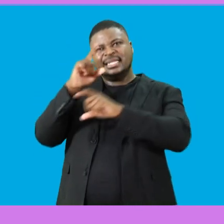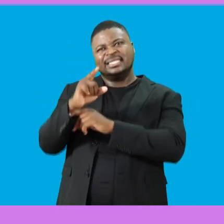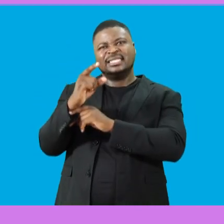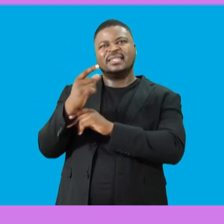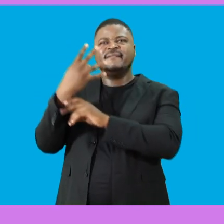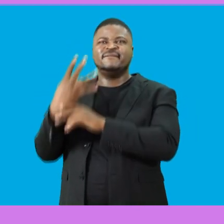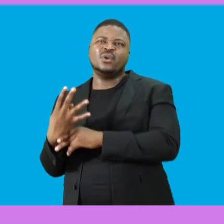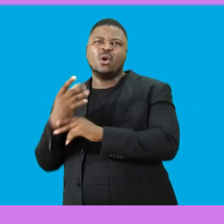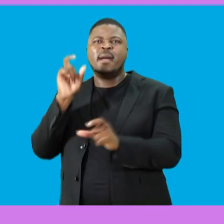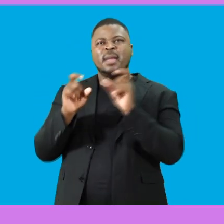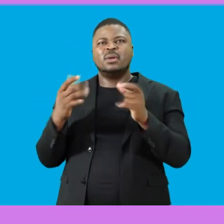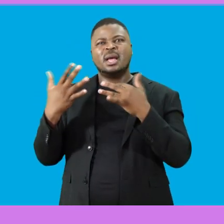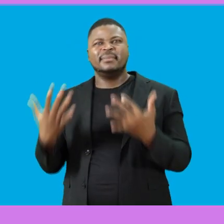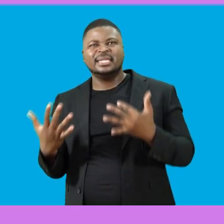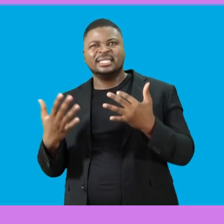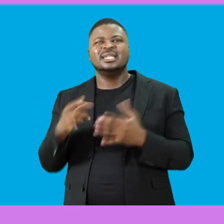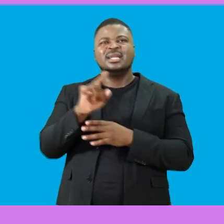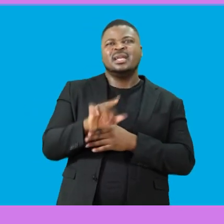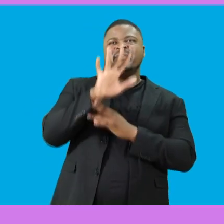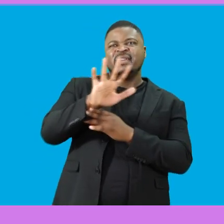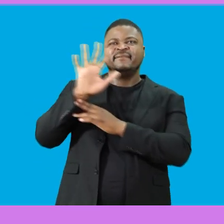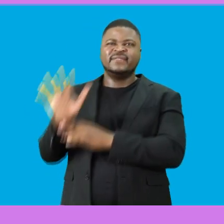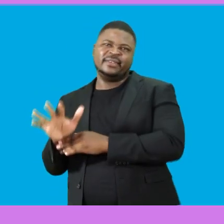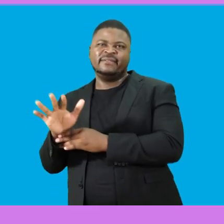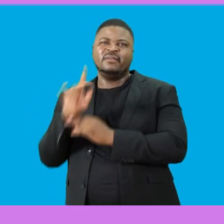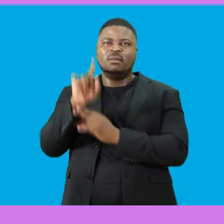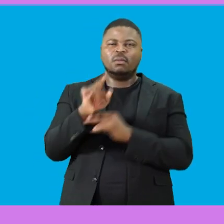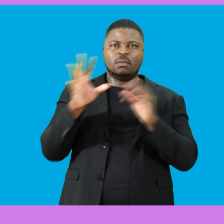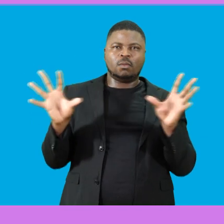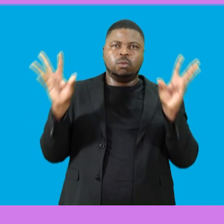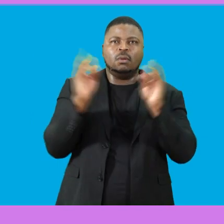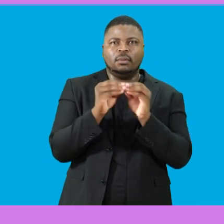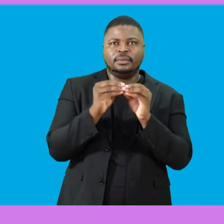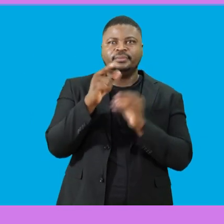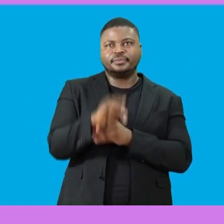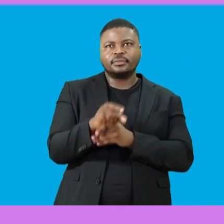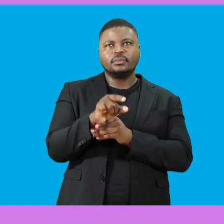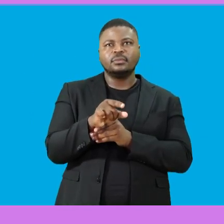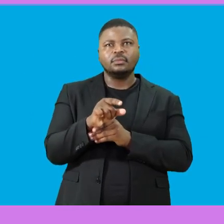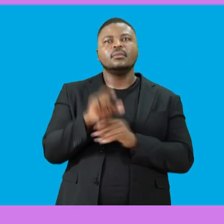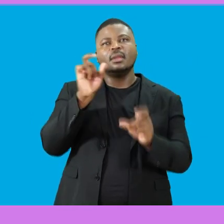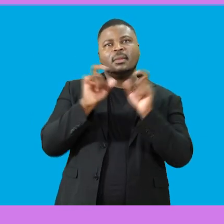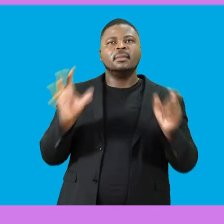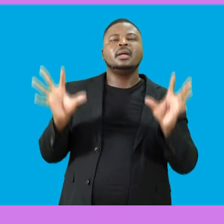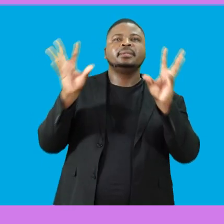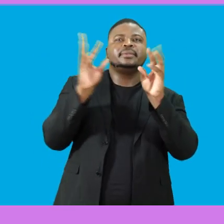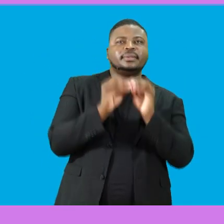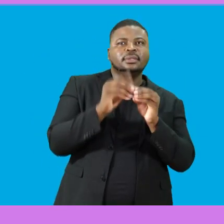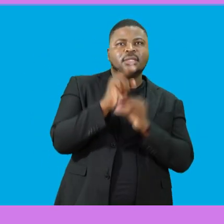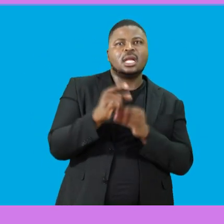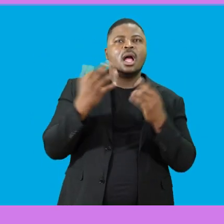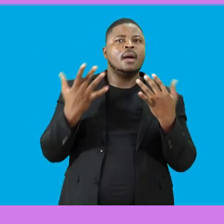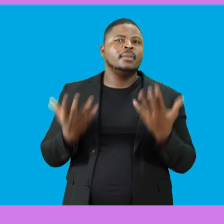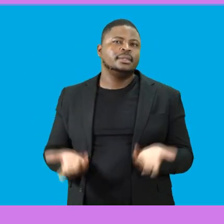already 55 because we are assuming that it's also in the middle. So we have 55. So when we add all these people